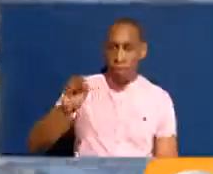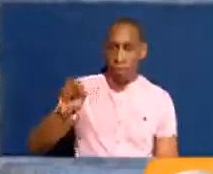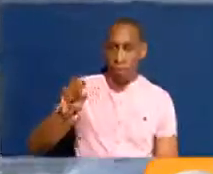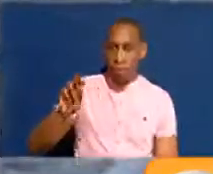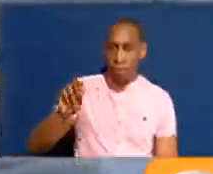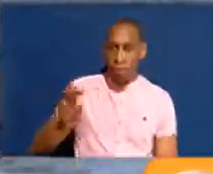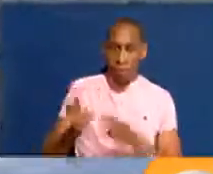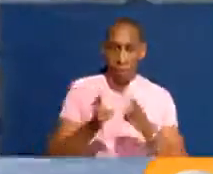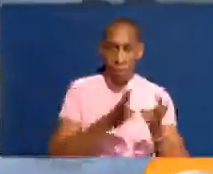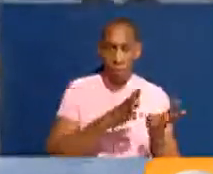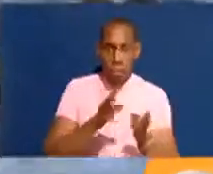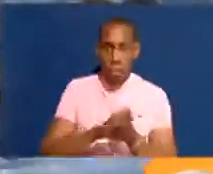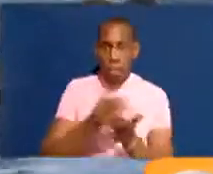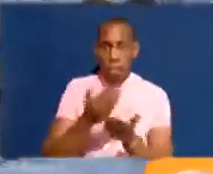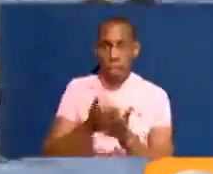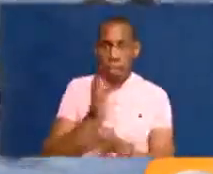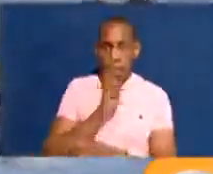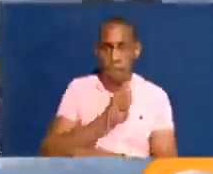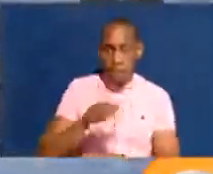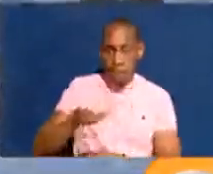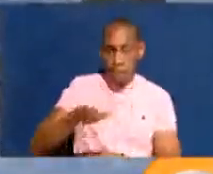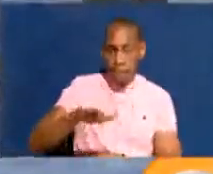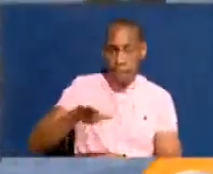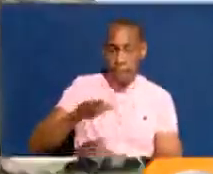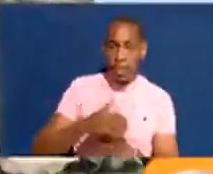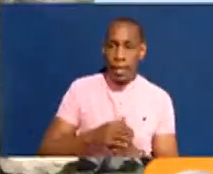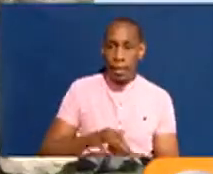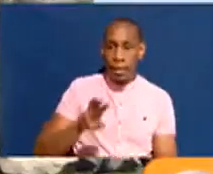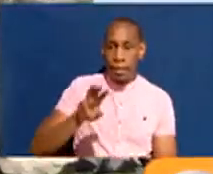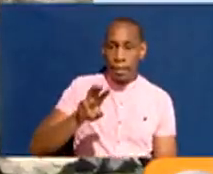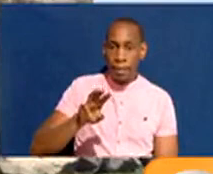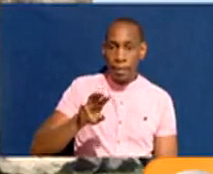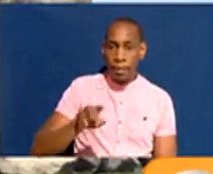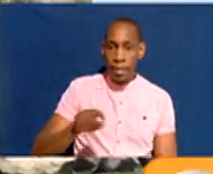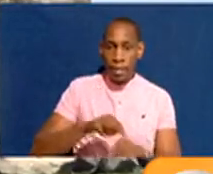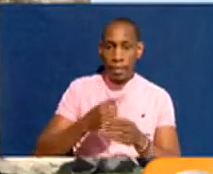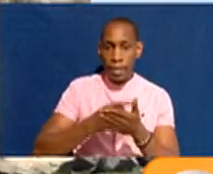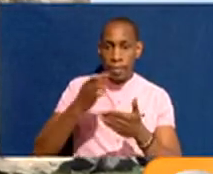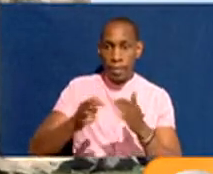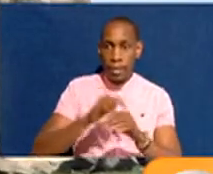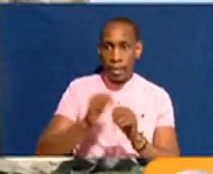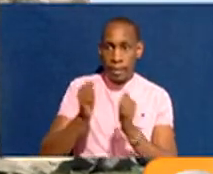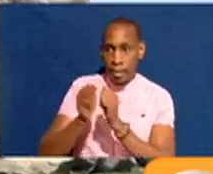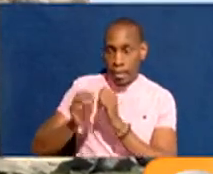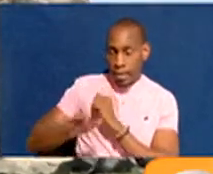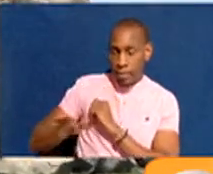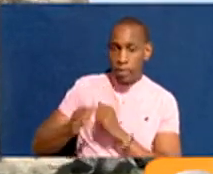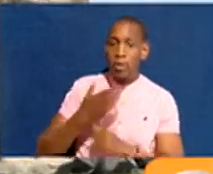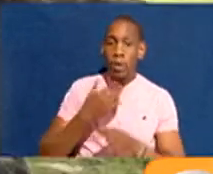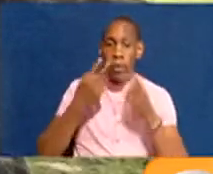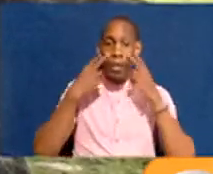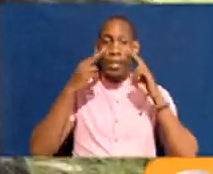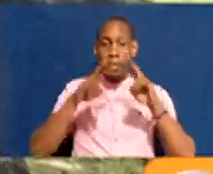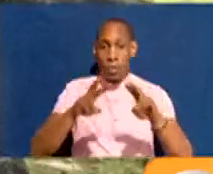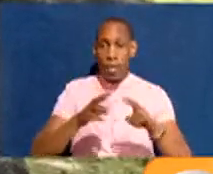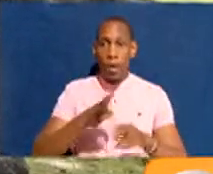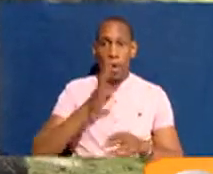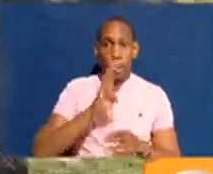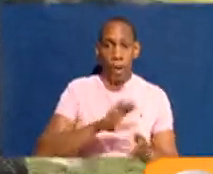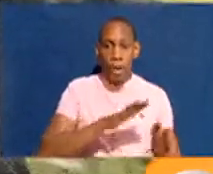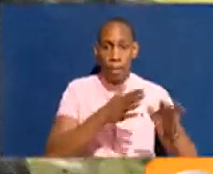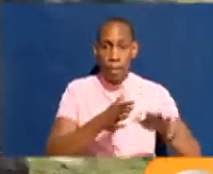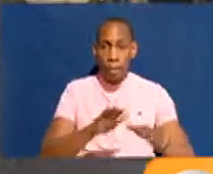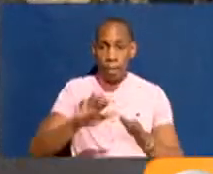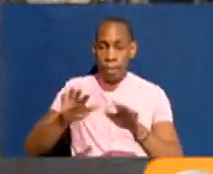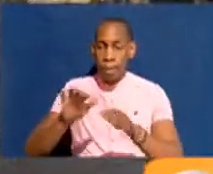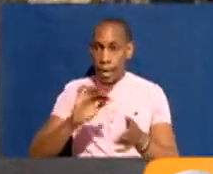We arrive at the Vasco da Gama pillar environs on a weekend at 10 a.m. to observe the ocean's